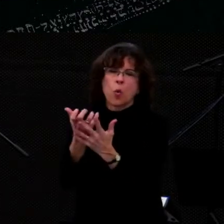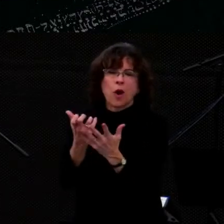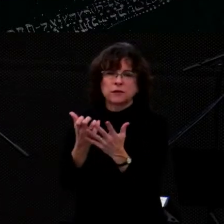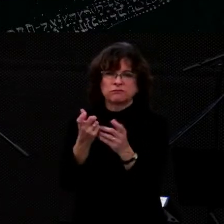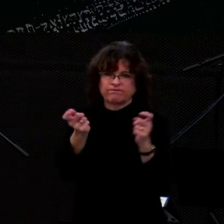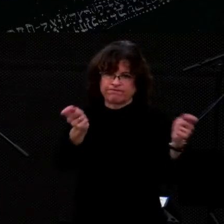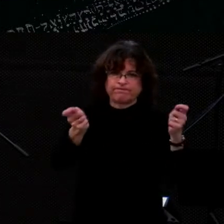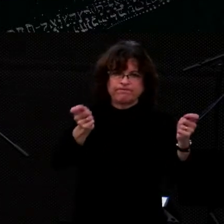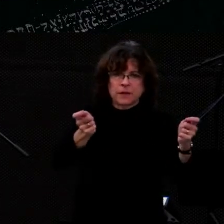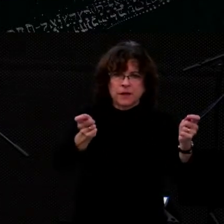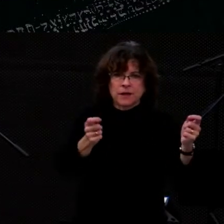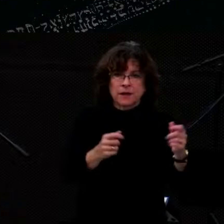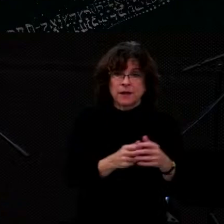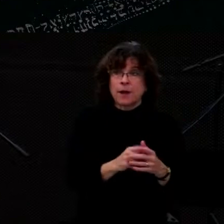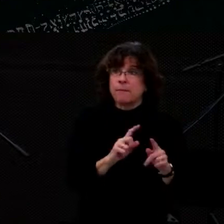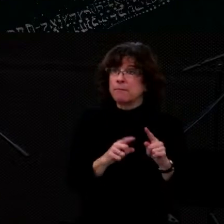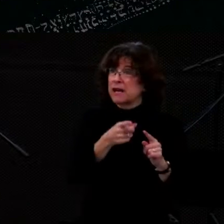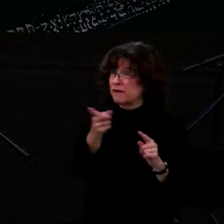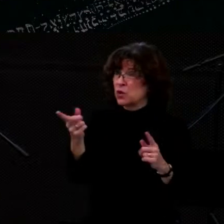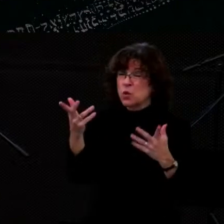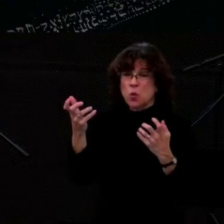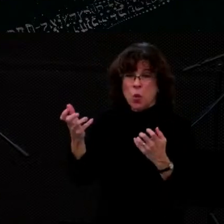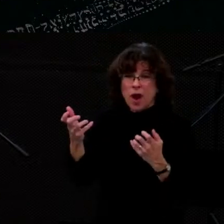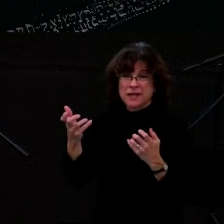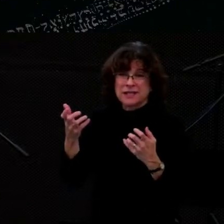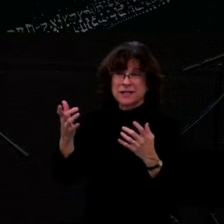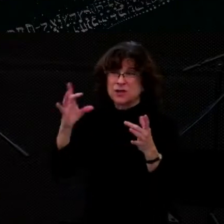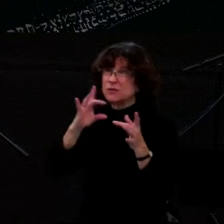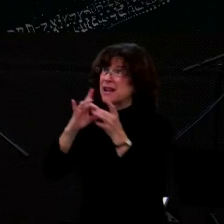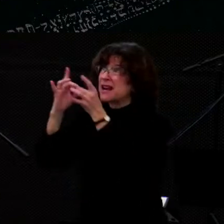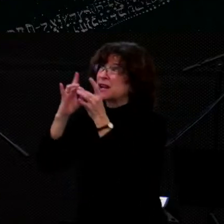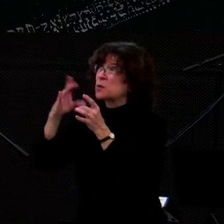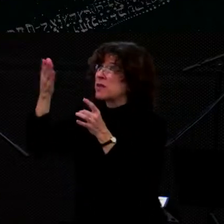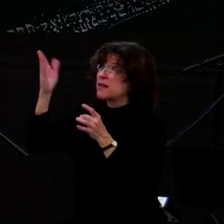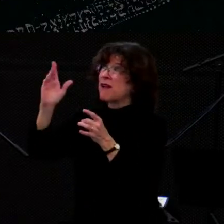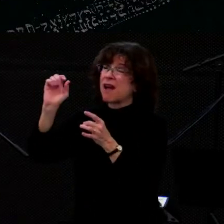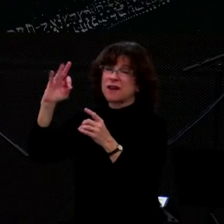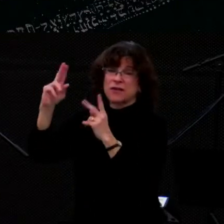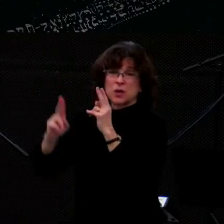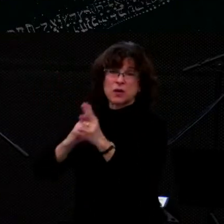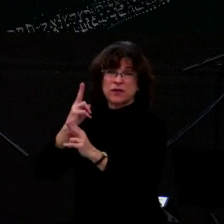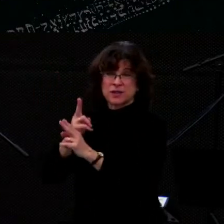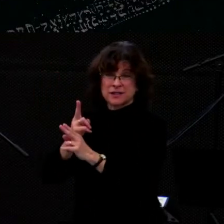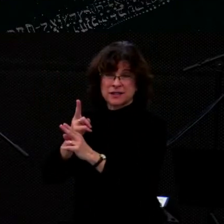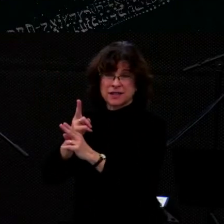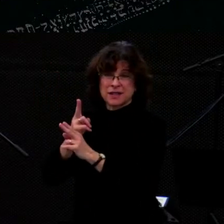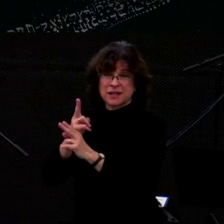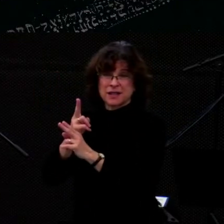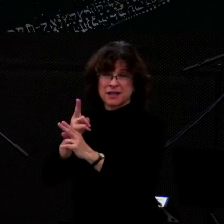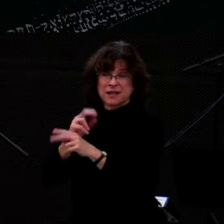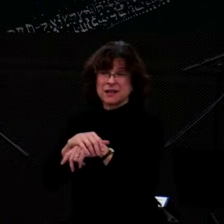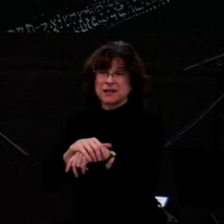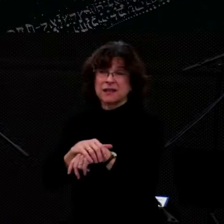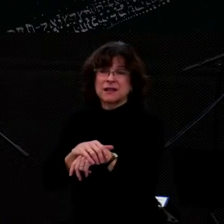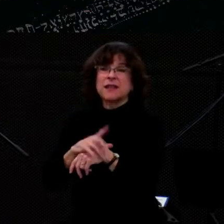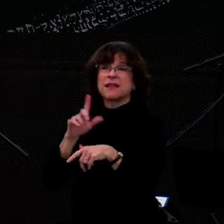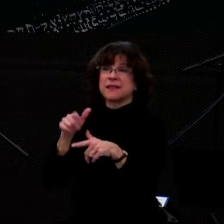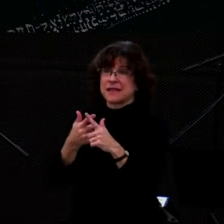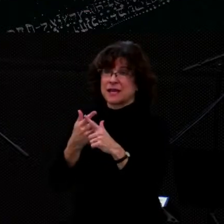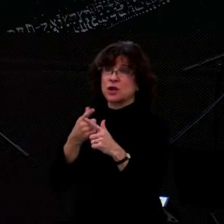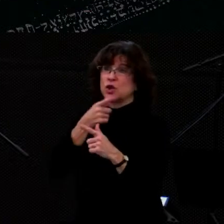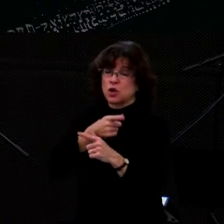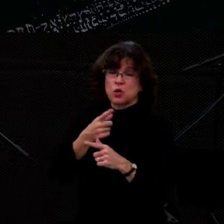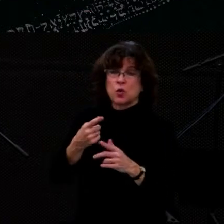of the universe, the one who spoke Lake Superior into being and the stars into being, to actively work against you, spoiler, you're going to lose that.